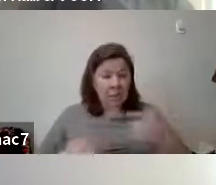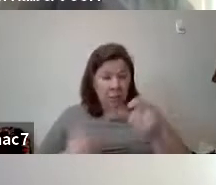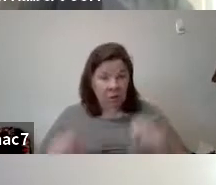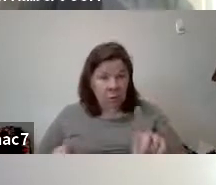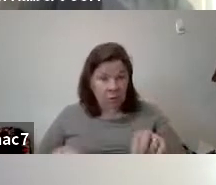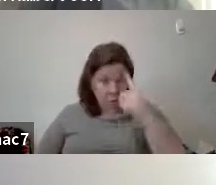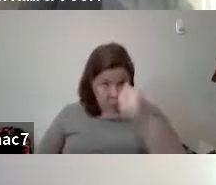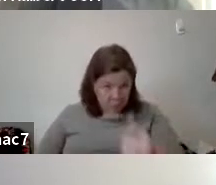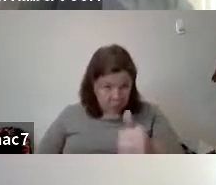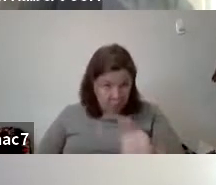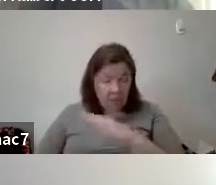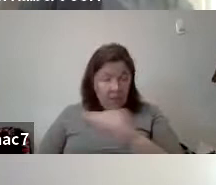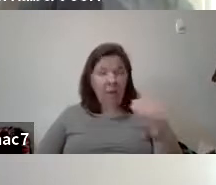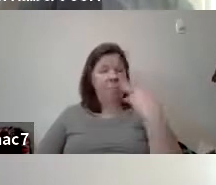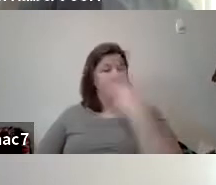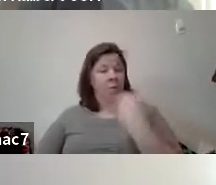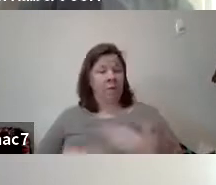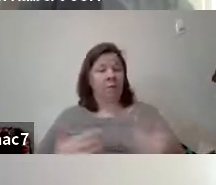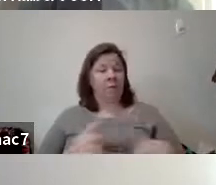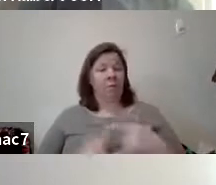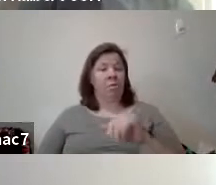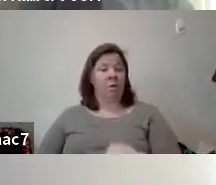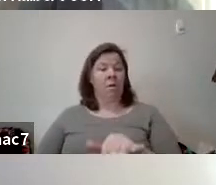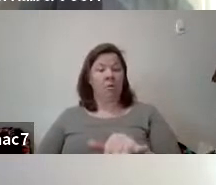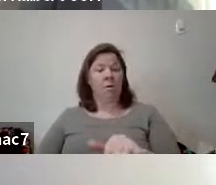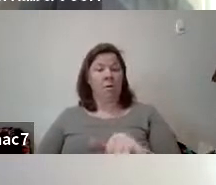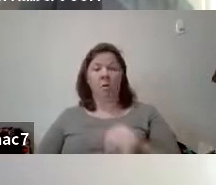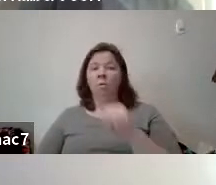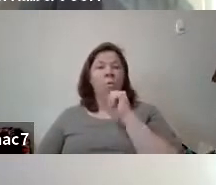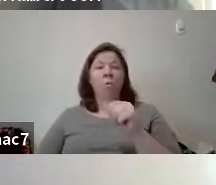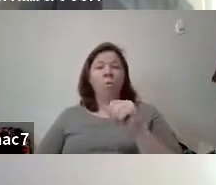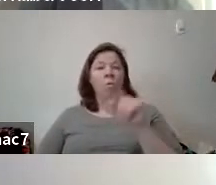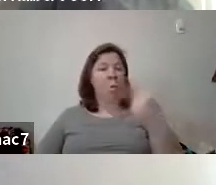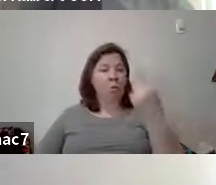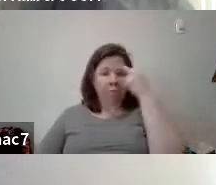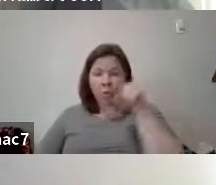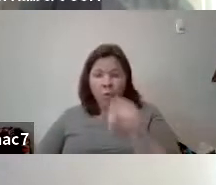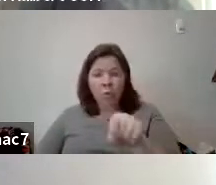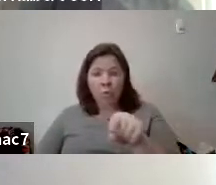for yourself. And the beautiful thing about it is that it won't be just for you. As Dr.